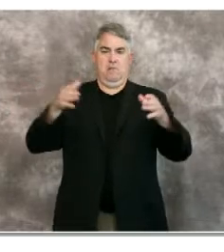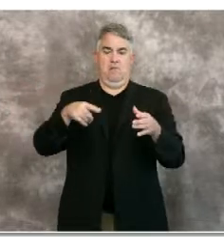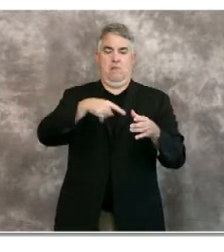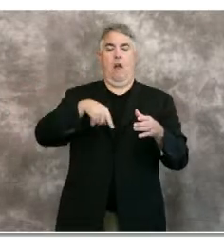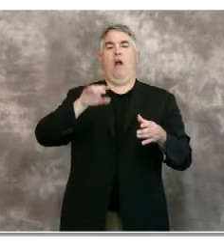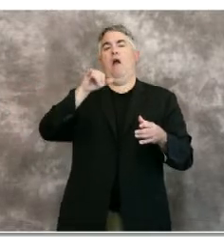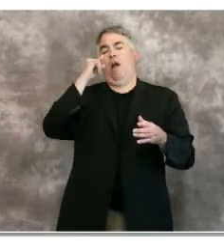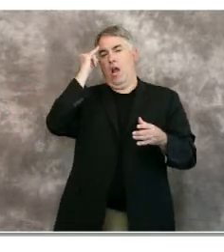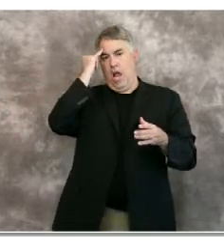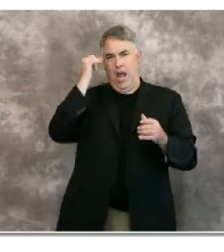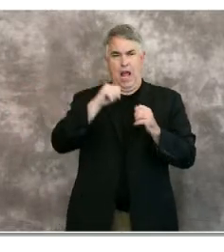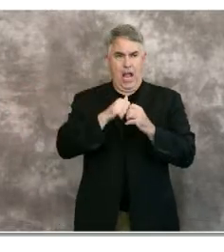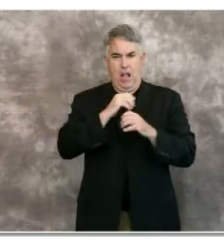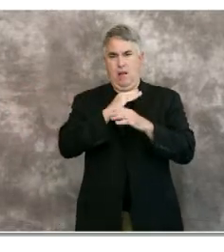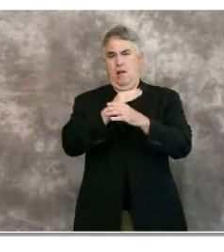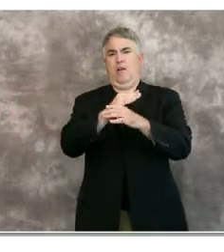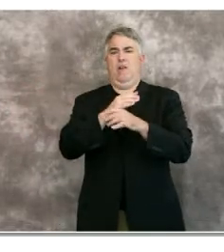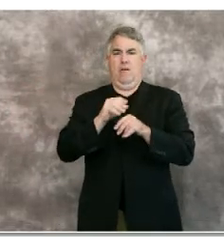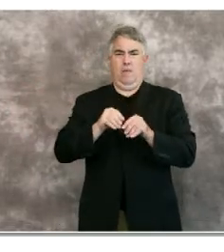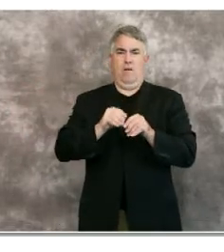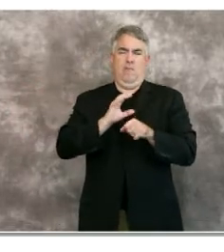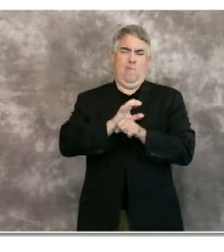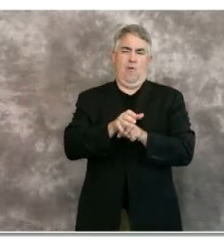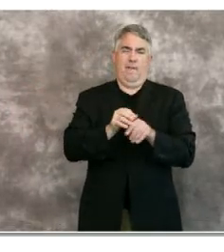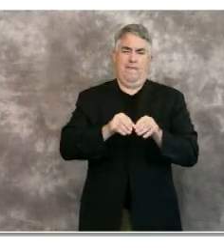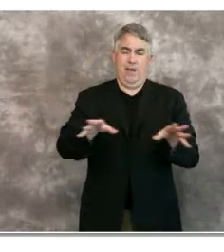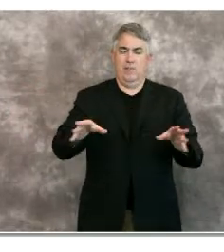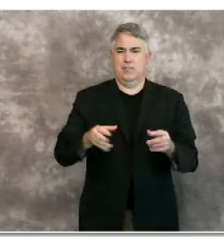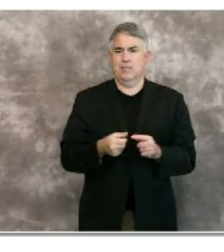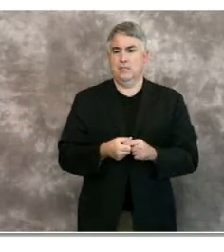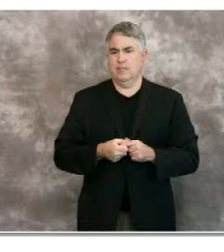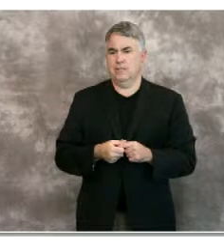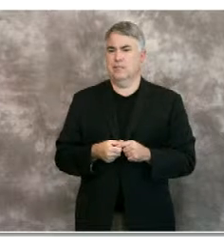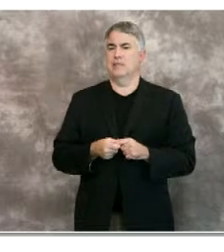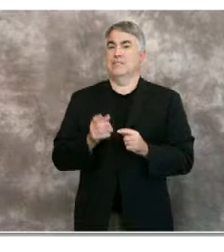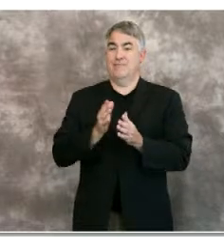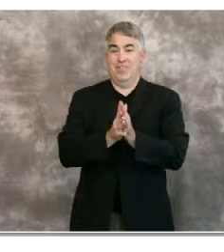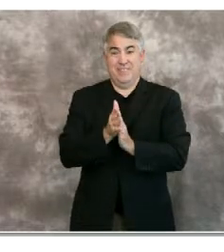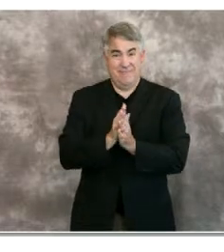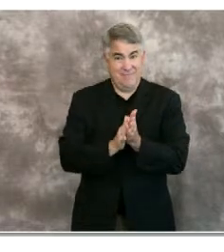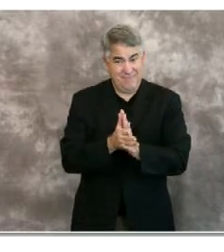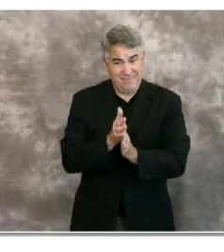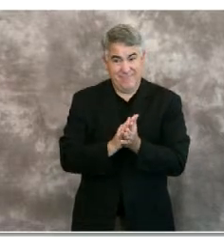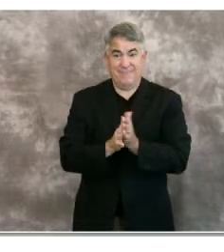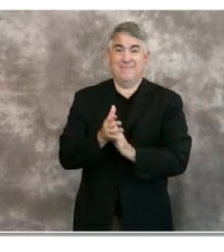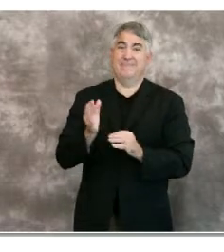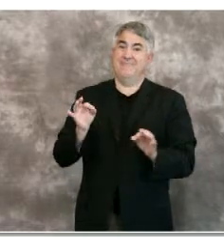But these include, again, practicing good hand hygiene and sanitation.